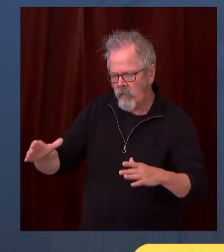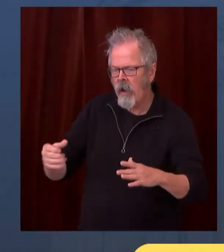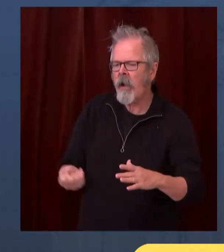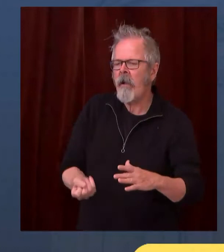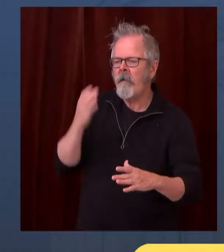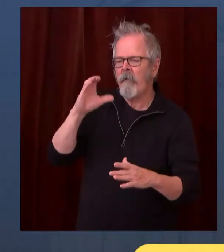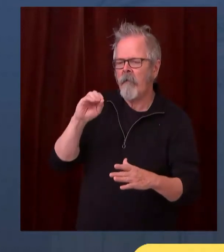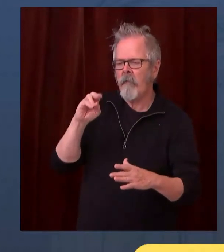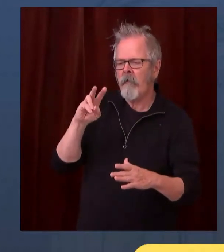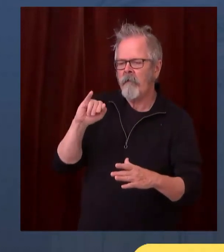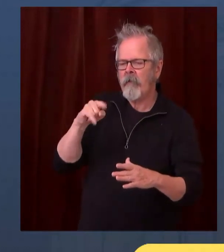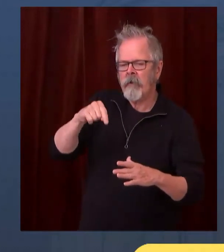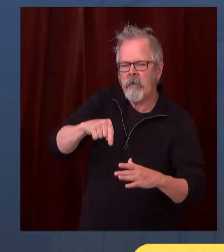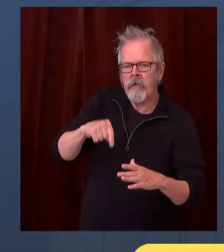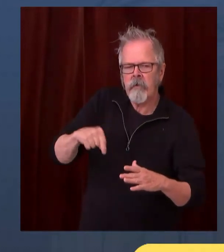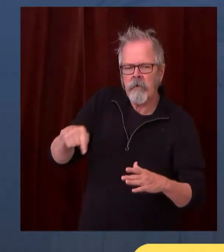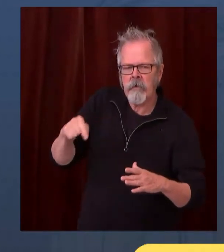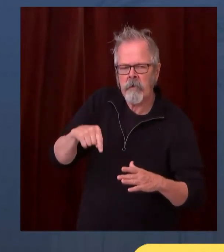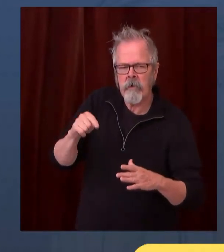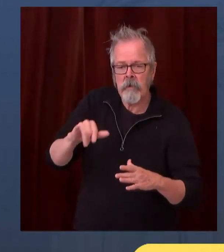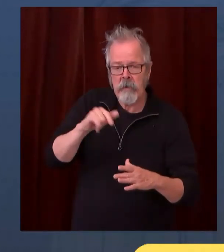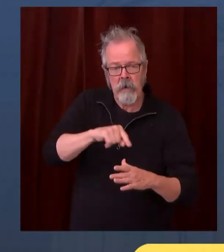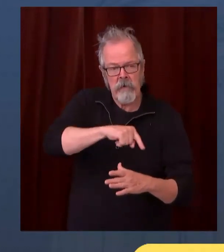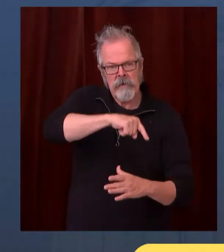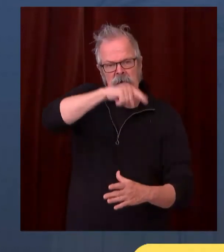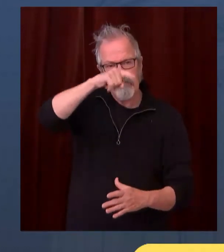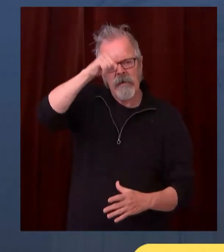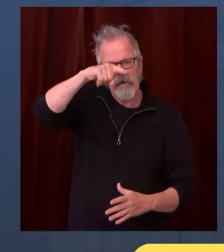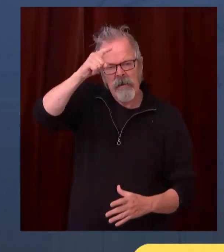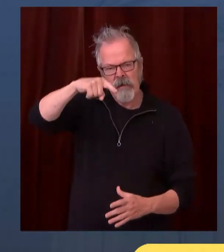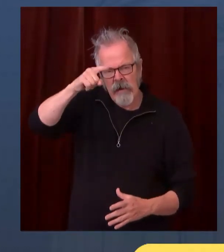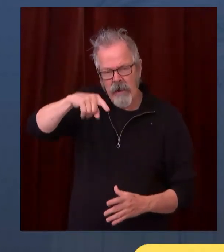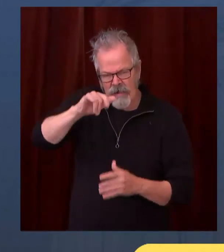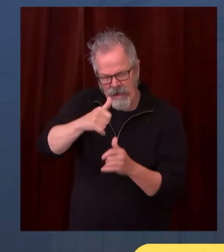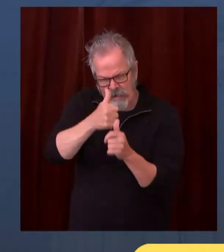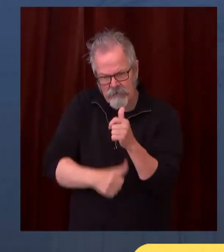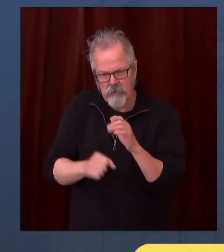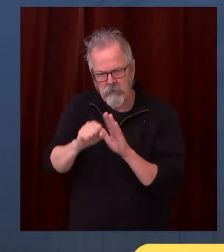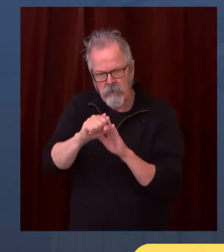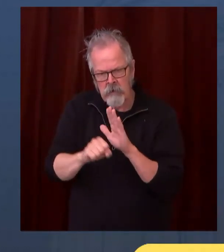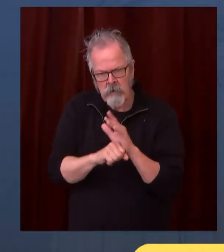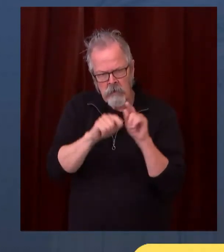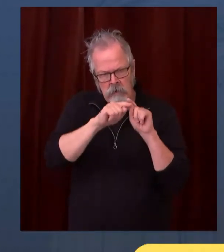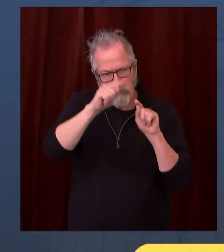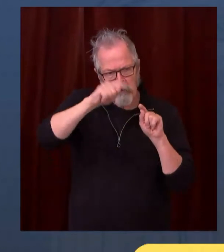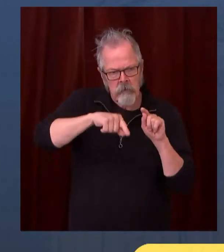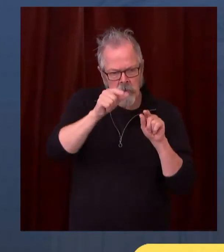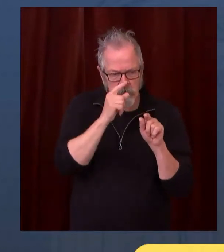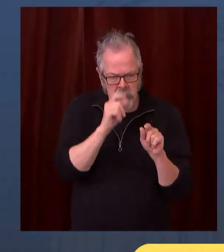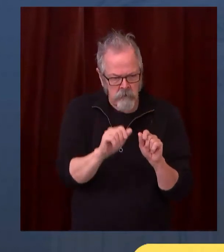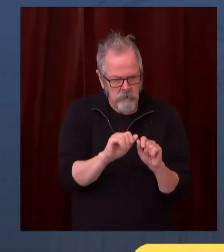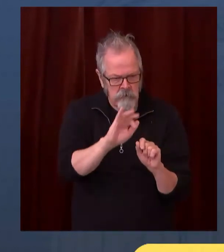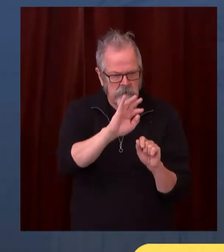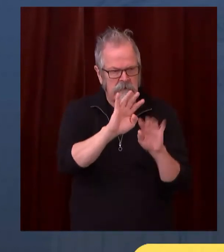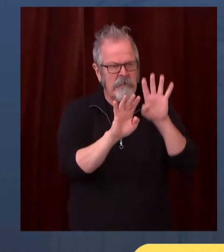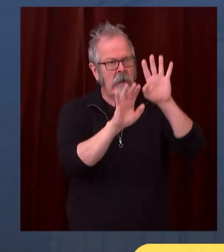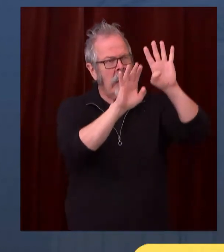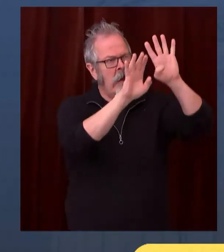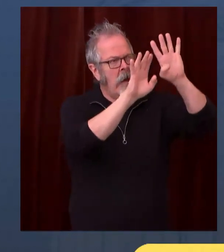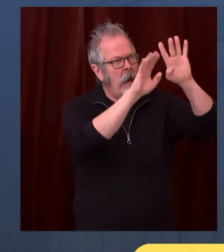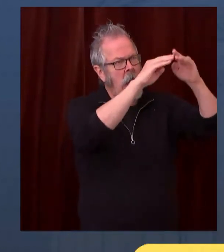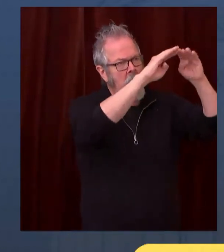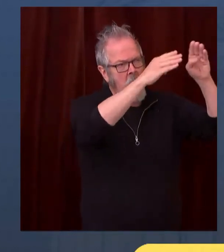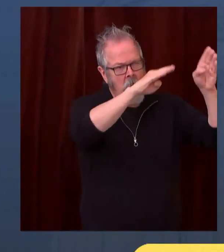And in orange is where Washington State is. To the left is the highest numbers. I think it's either Louisiana or Nevada in this